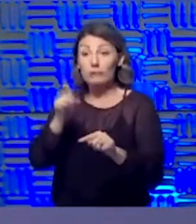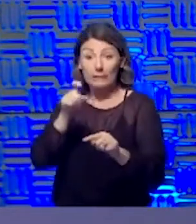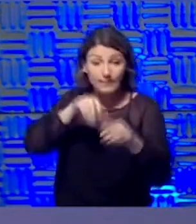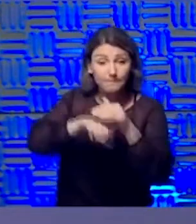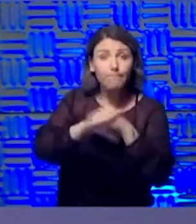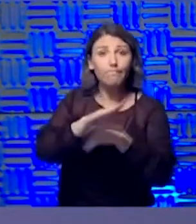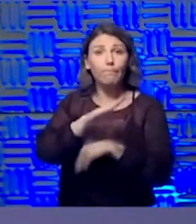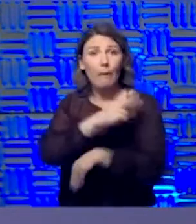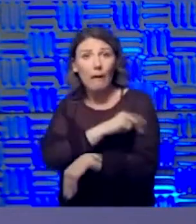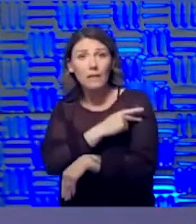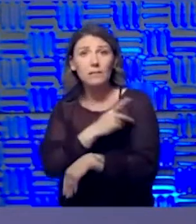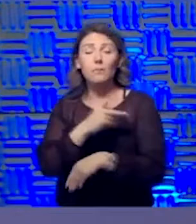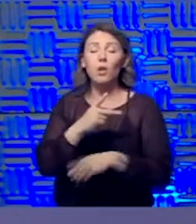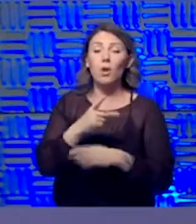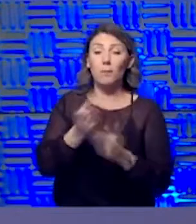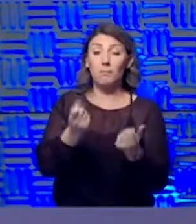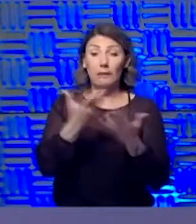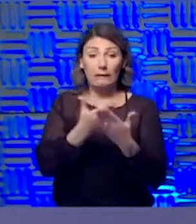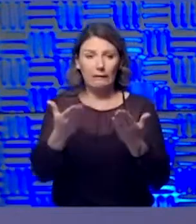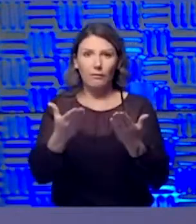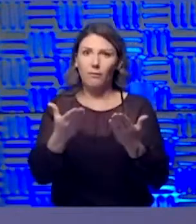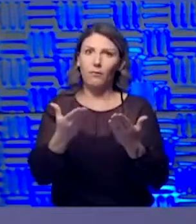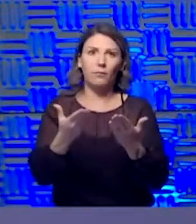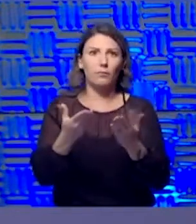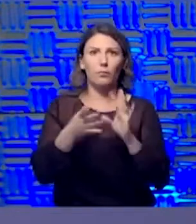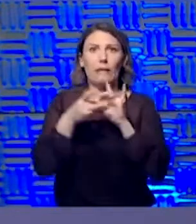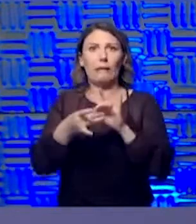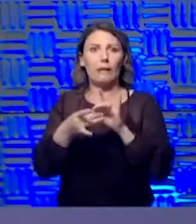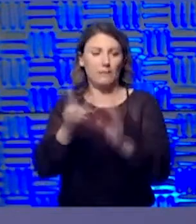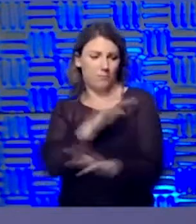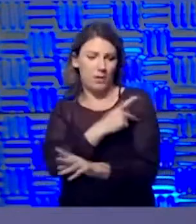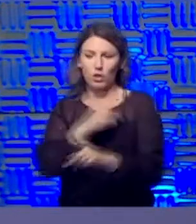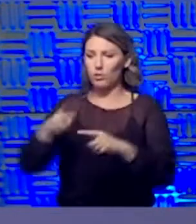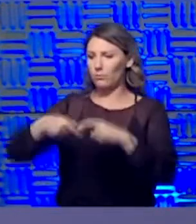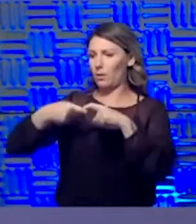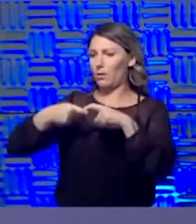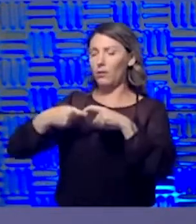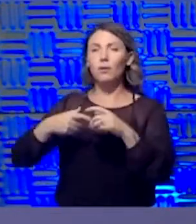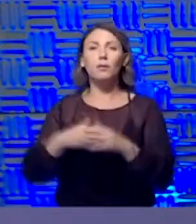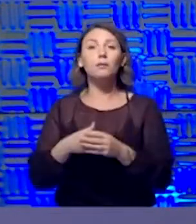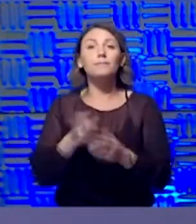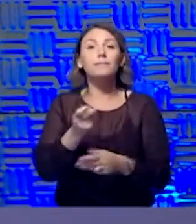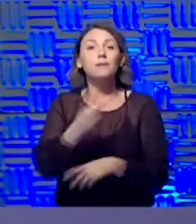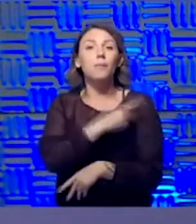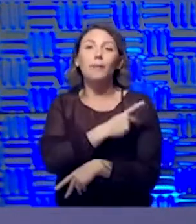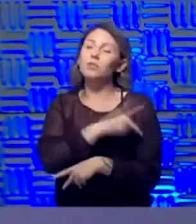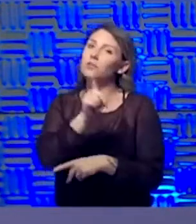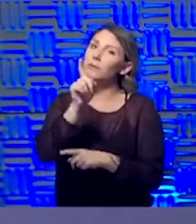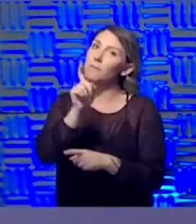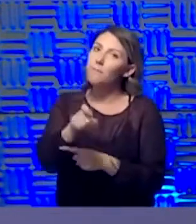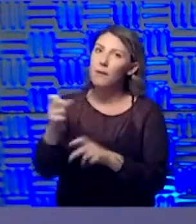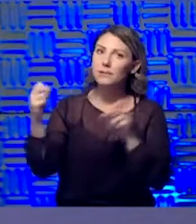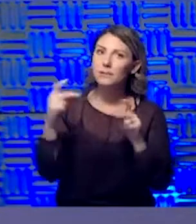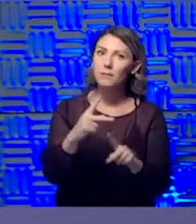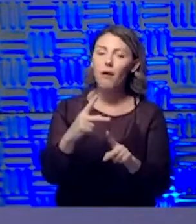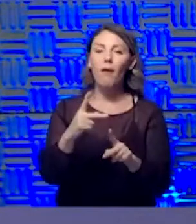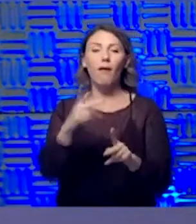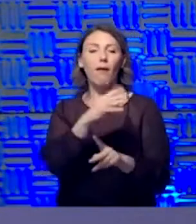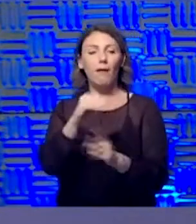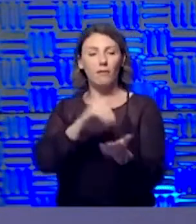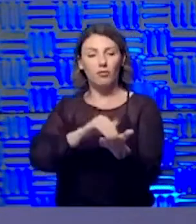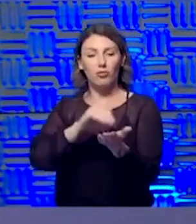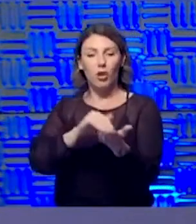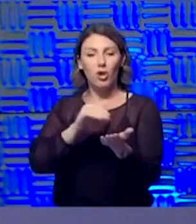everyone knows, many things were put on hold or on pause. There are some patients that we know need to get back in, so the physicians will help determine